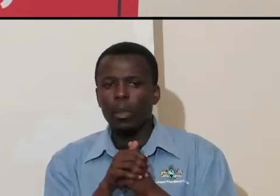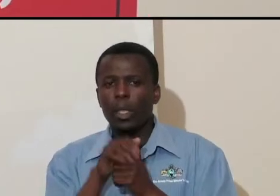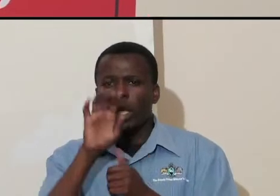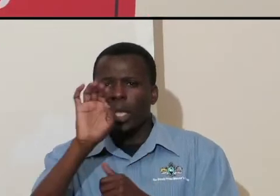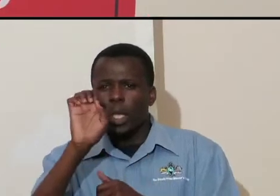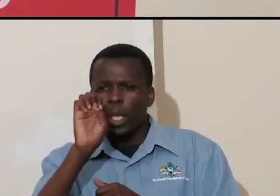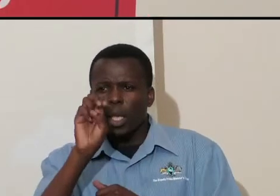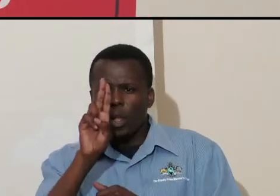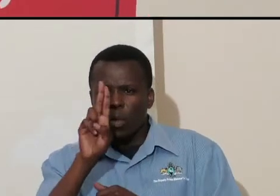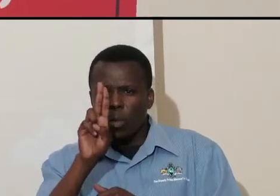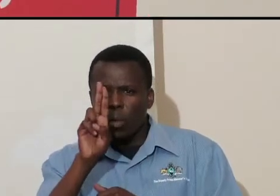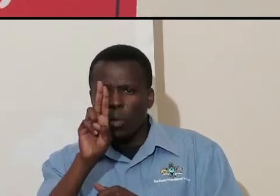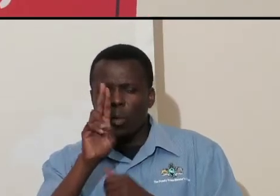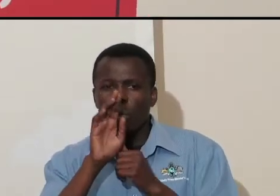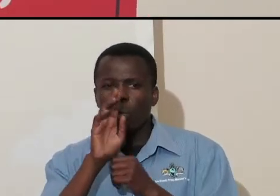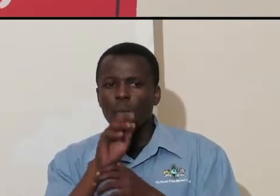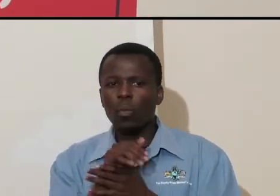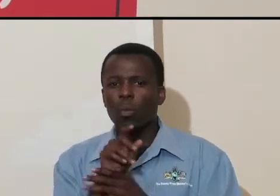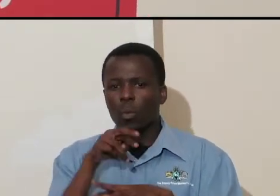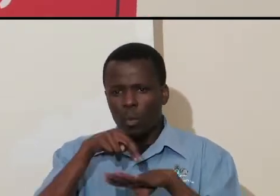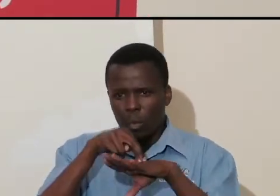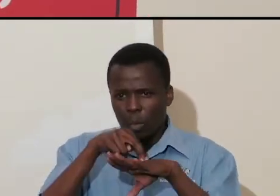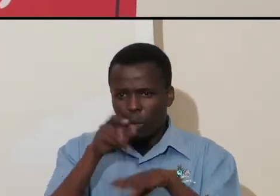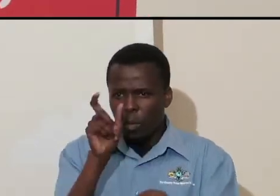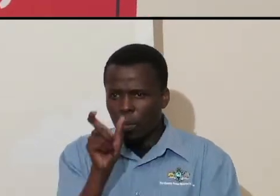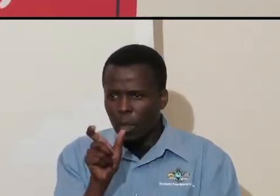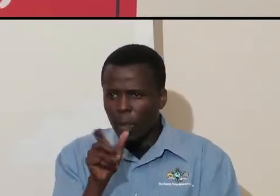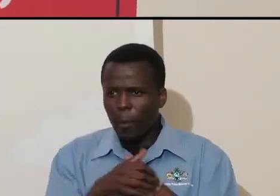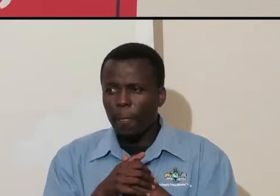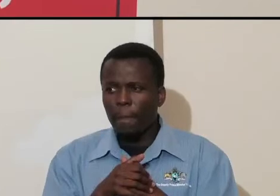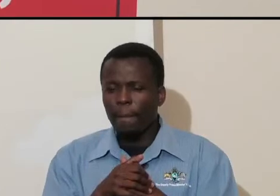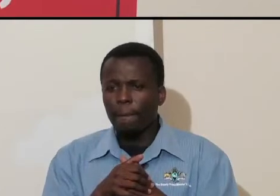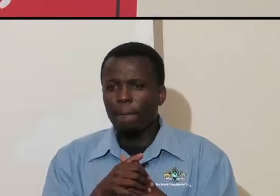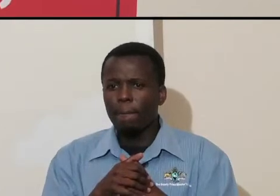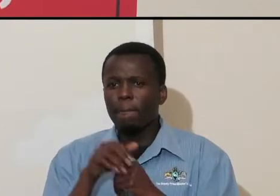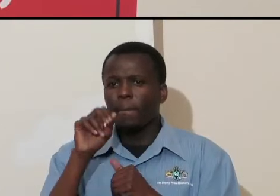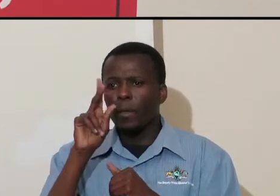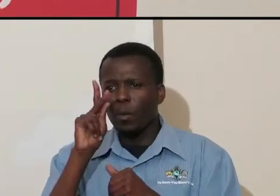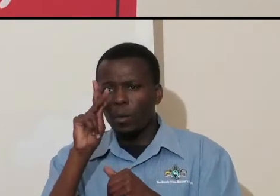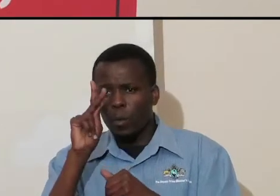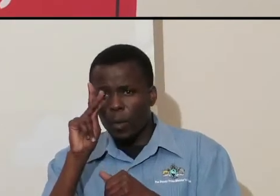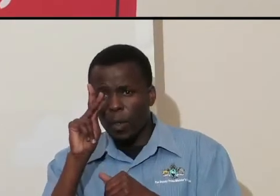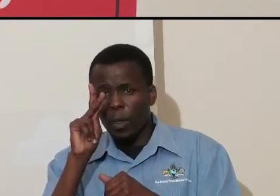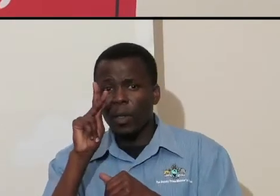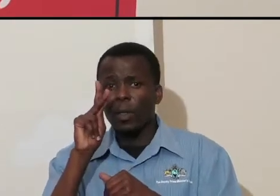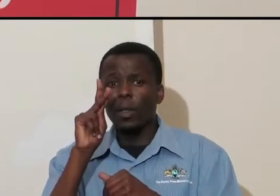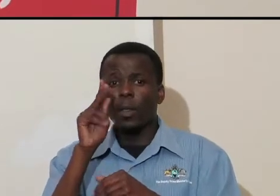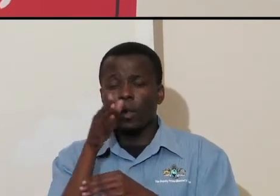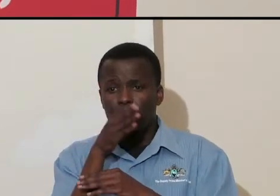EU representative of the UK Embassy,